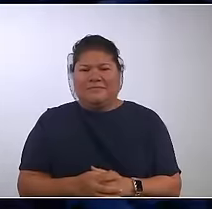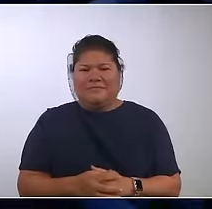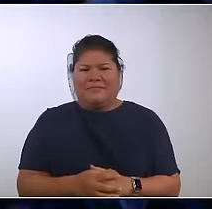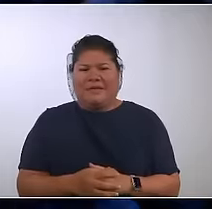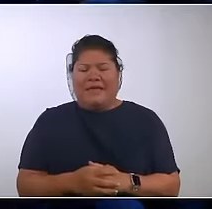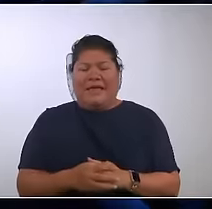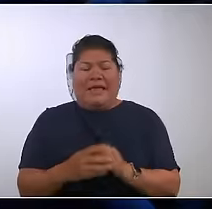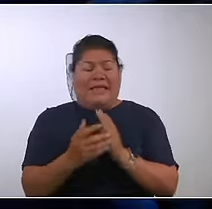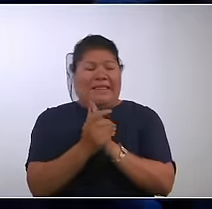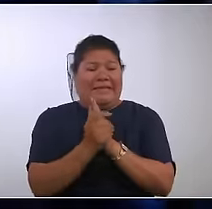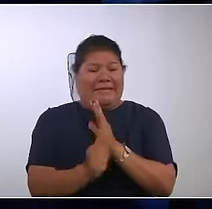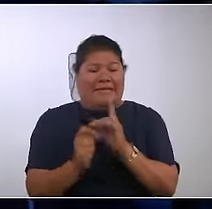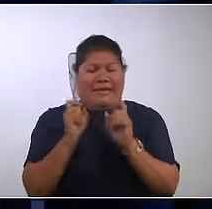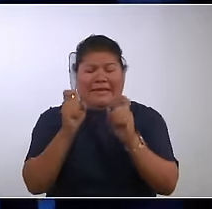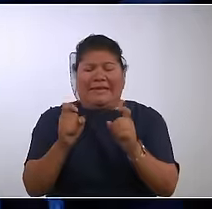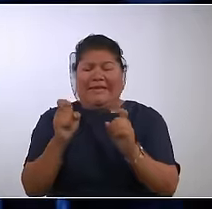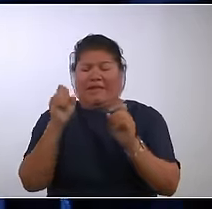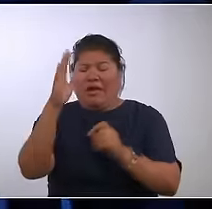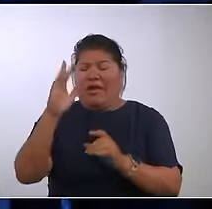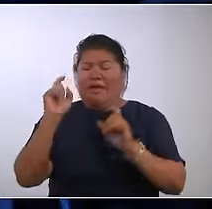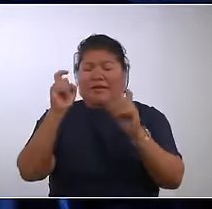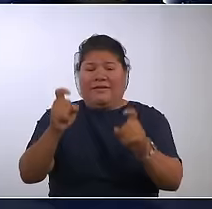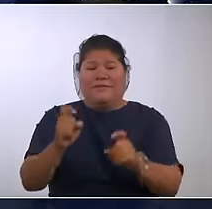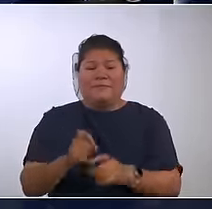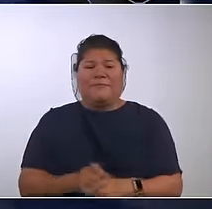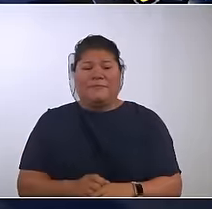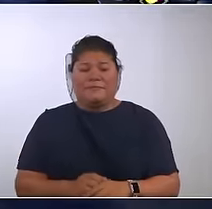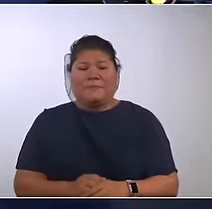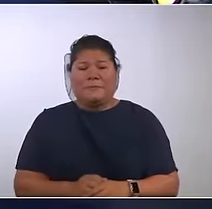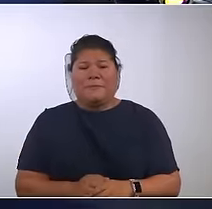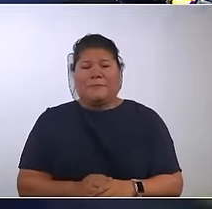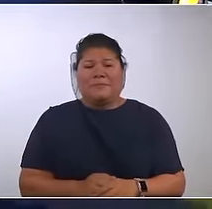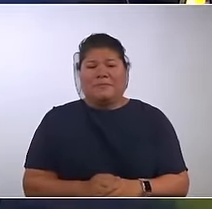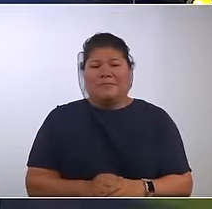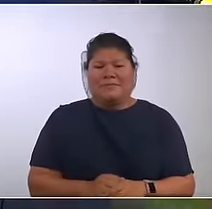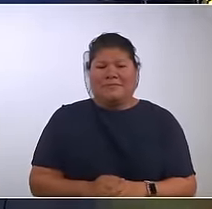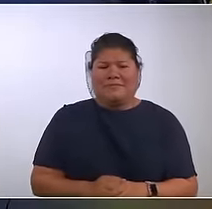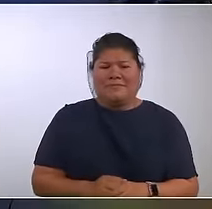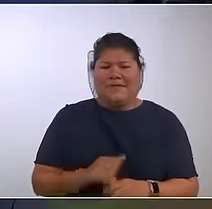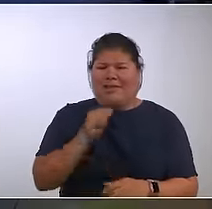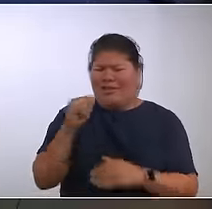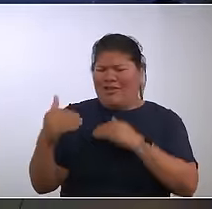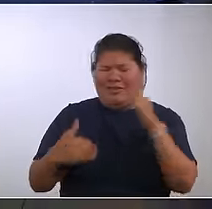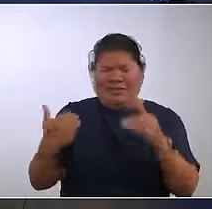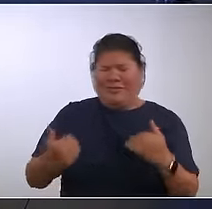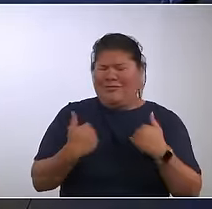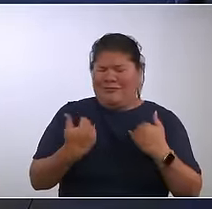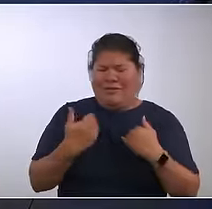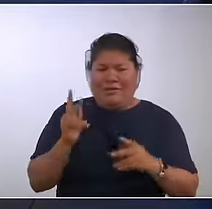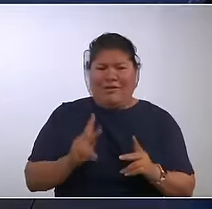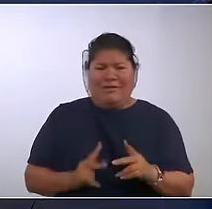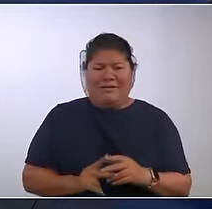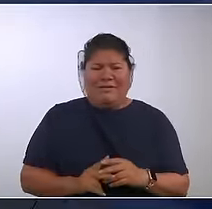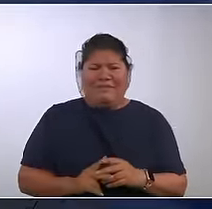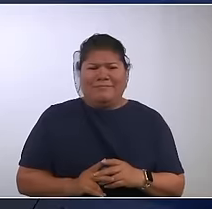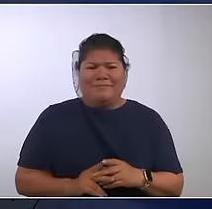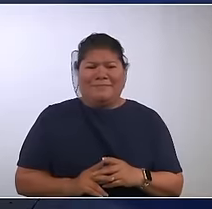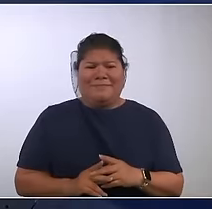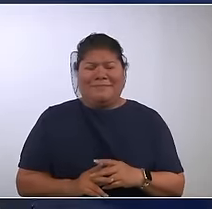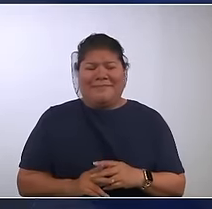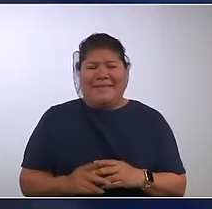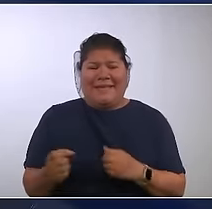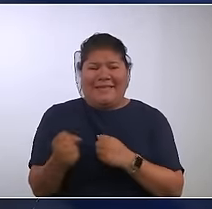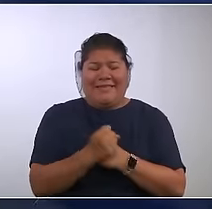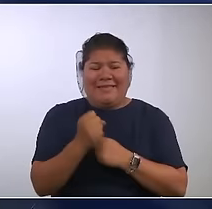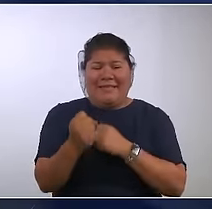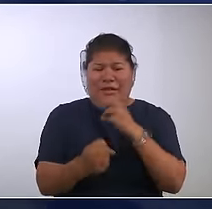in the gifts that God has given to you. Creemos en los dones que Dios les ha dado. You are not a generation of young people. No son generaciones that de